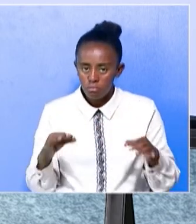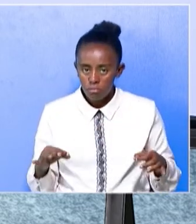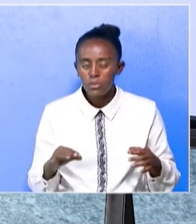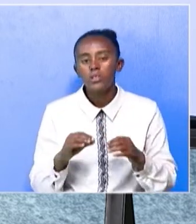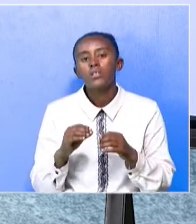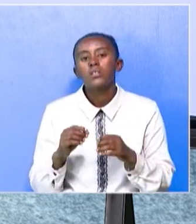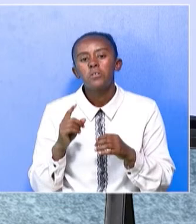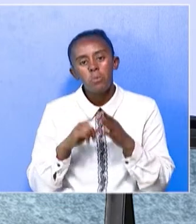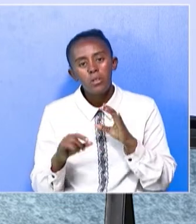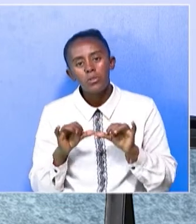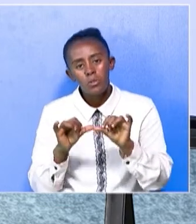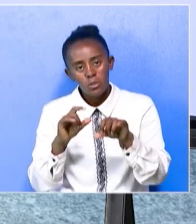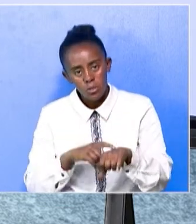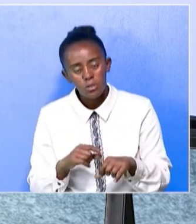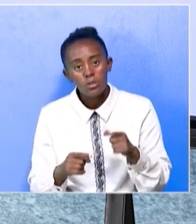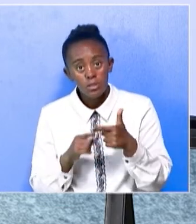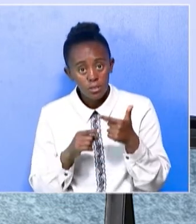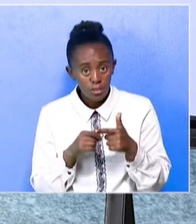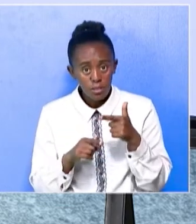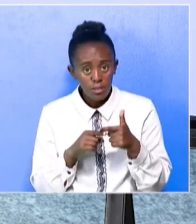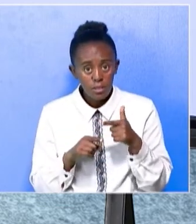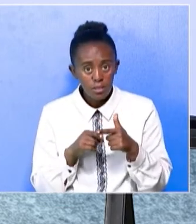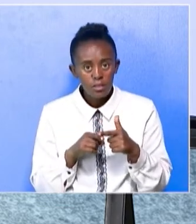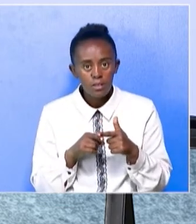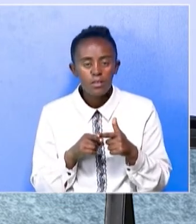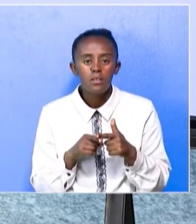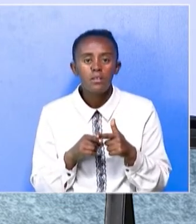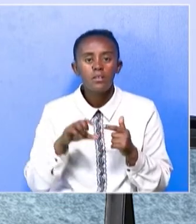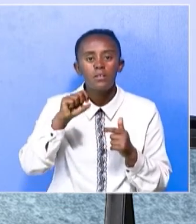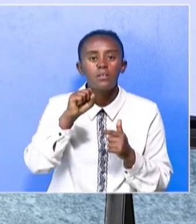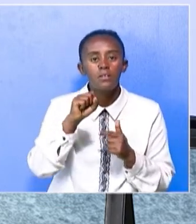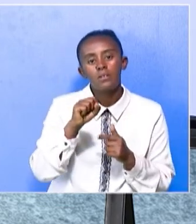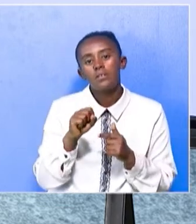ongoing action means? And the other one is